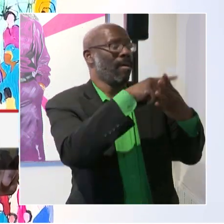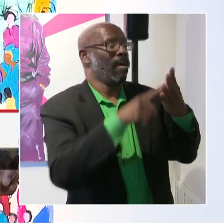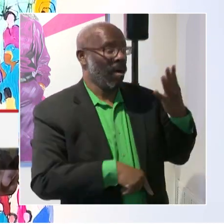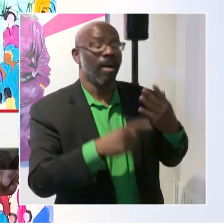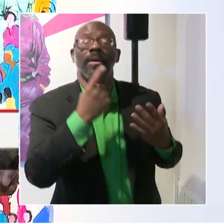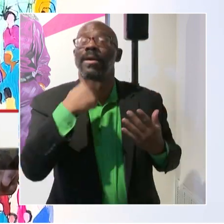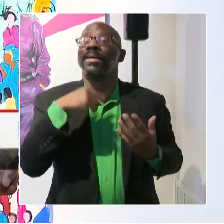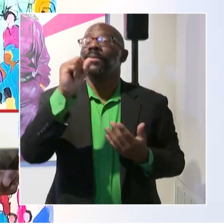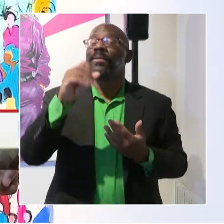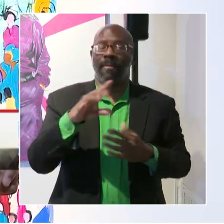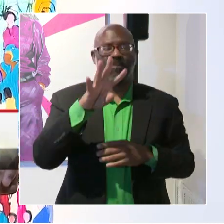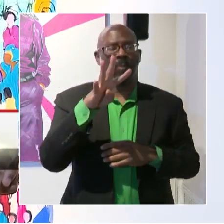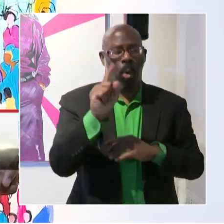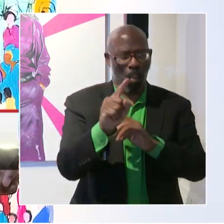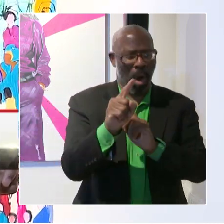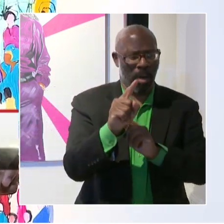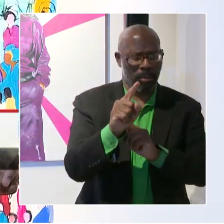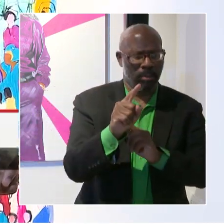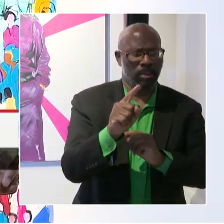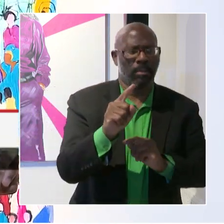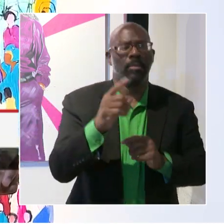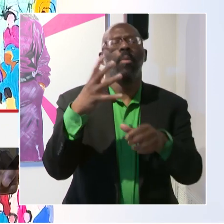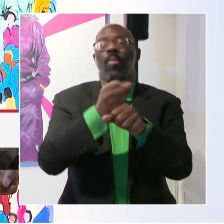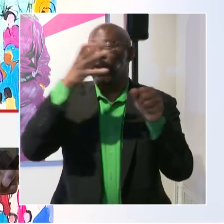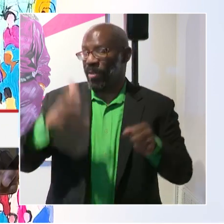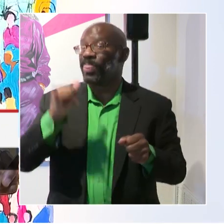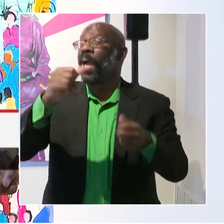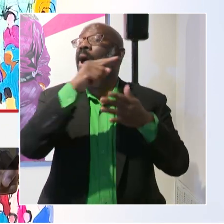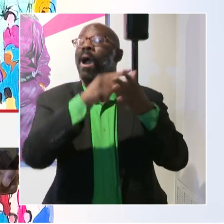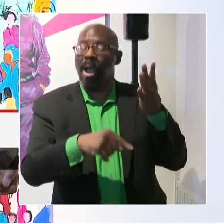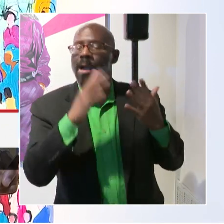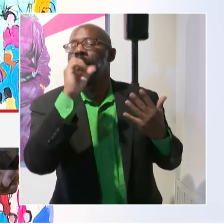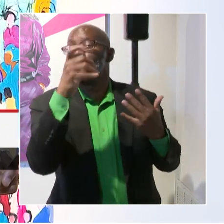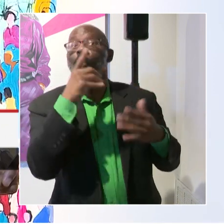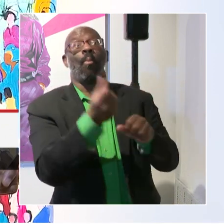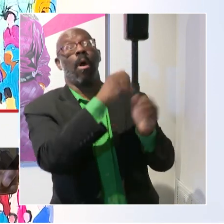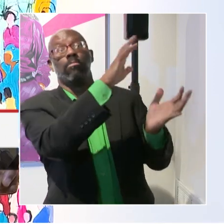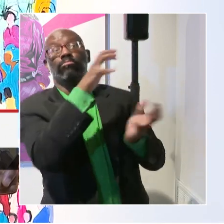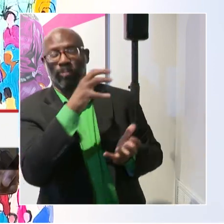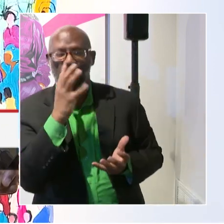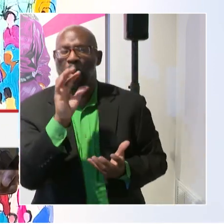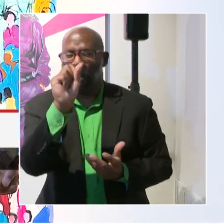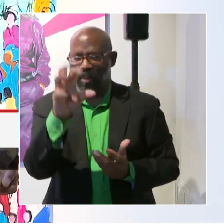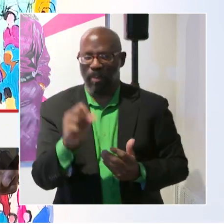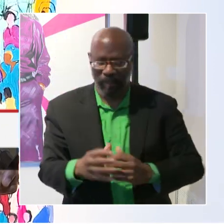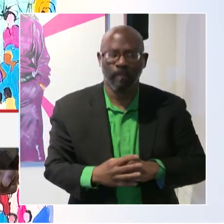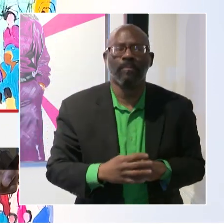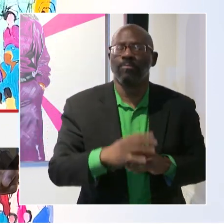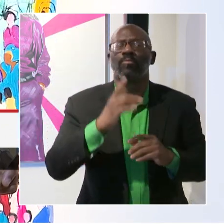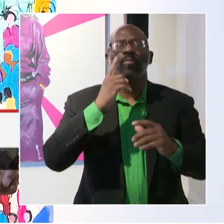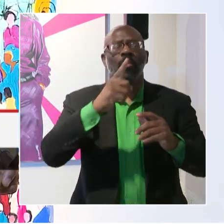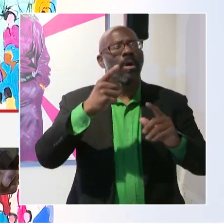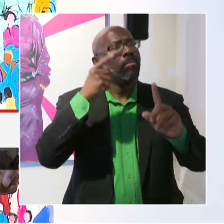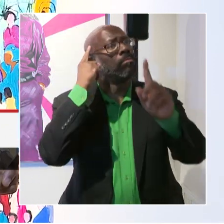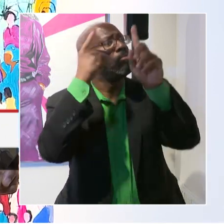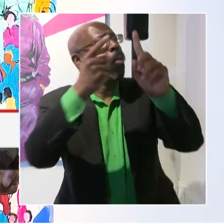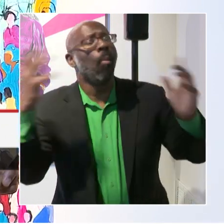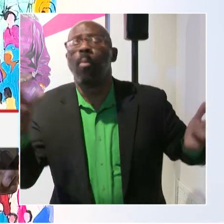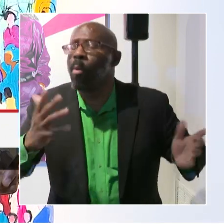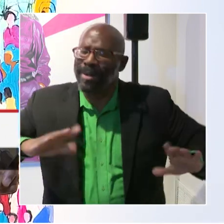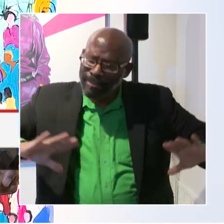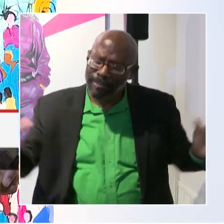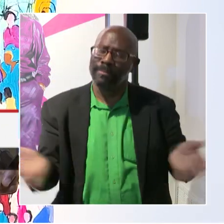to supporting local businesses and fostering economic growth within the communities across the District of Columbia. And by expanding the